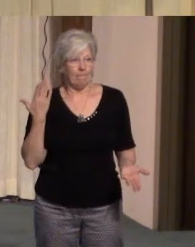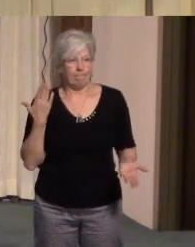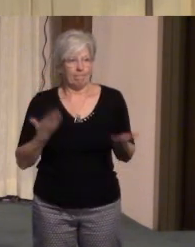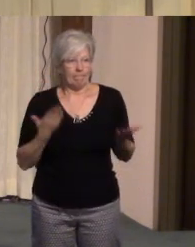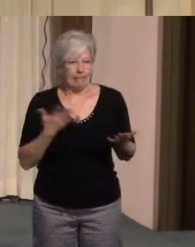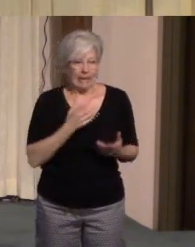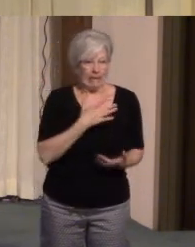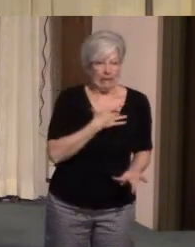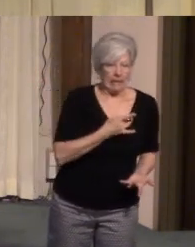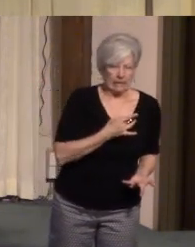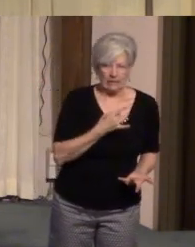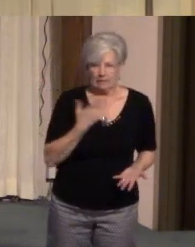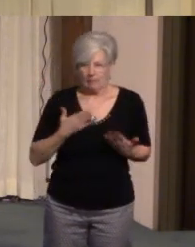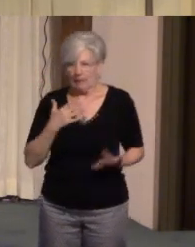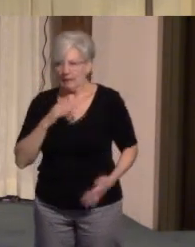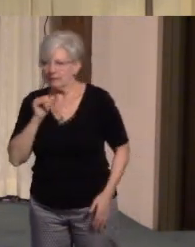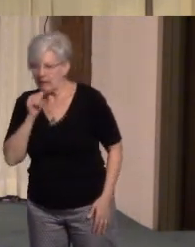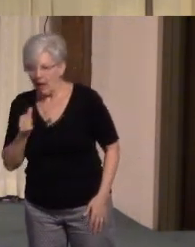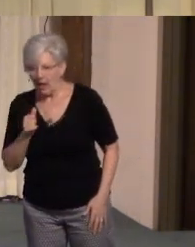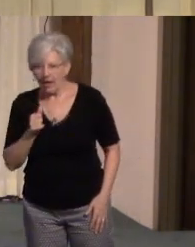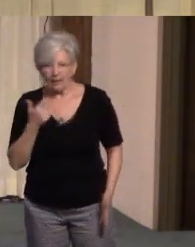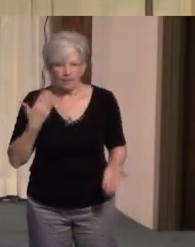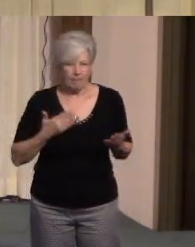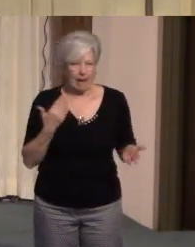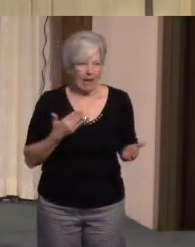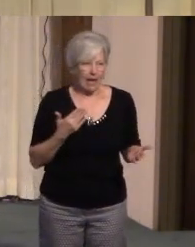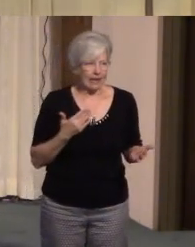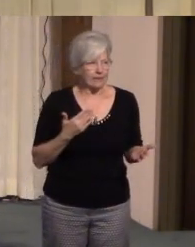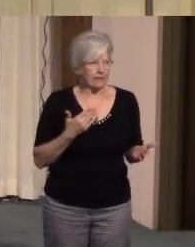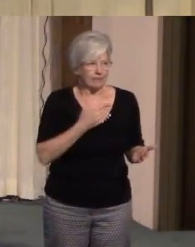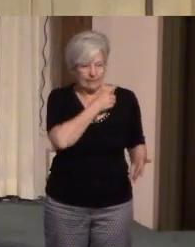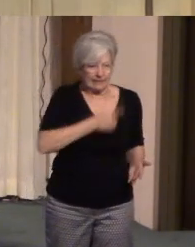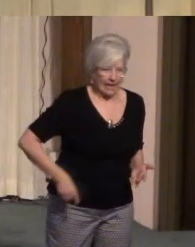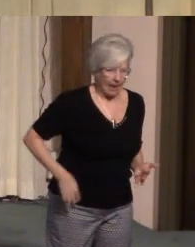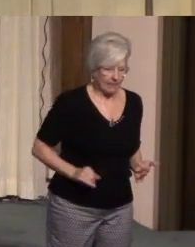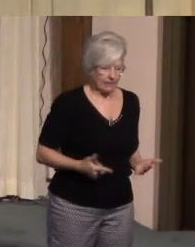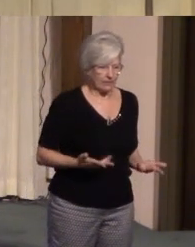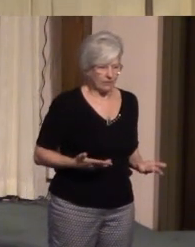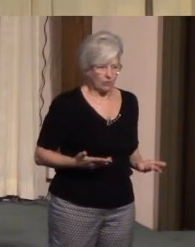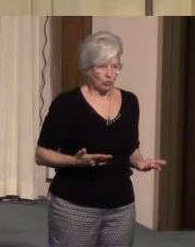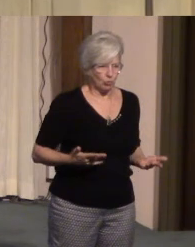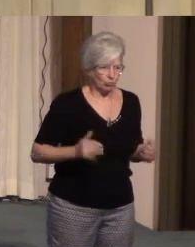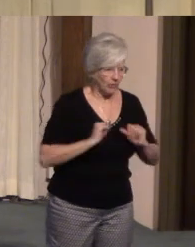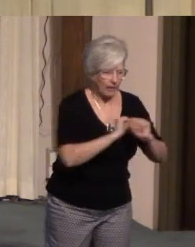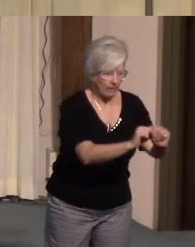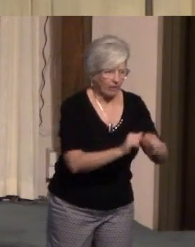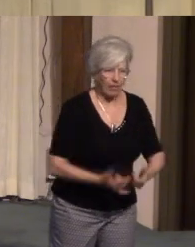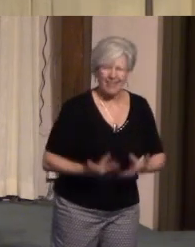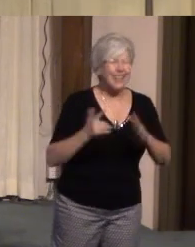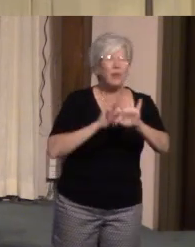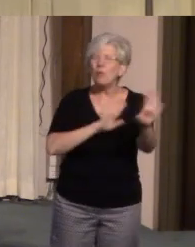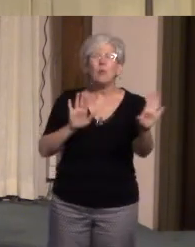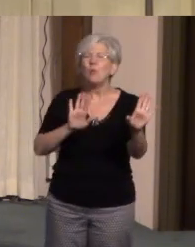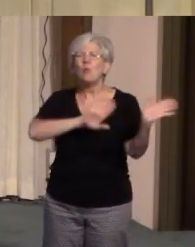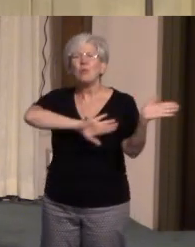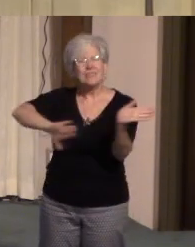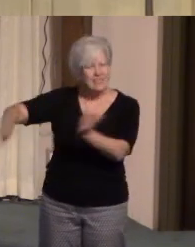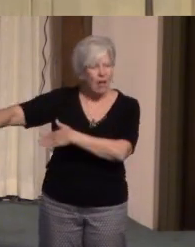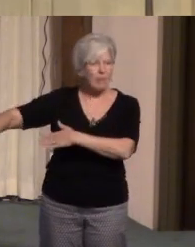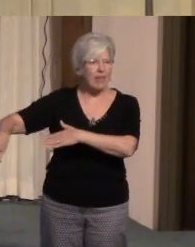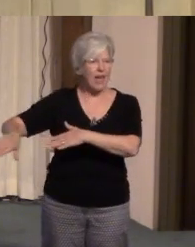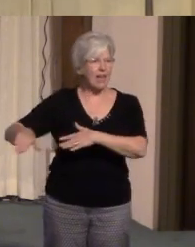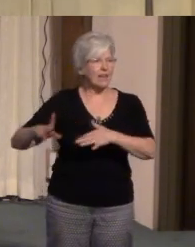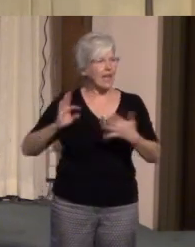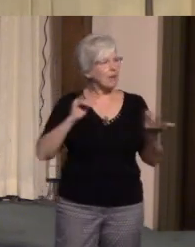to eternal fire and stuff, when we stop that silliness and we look at God and we see the God in